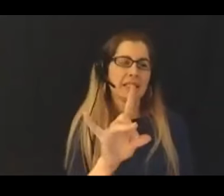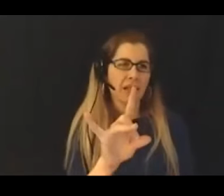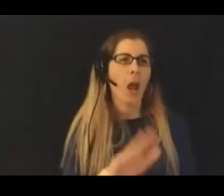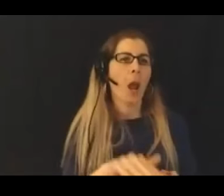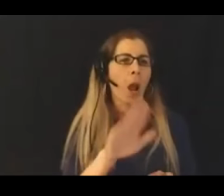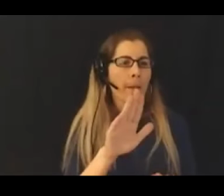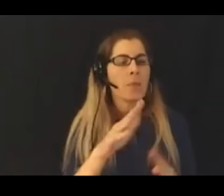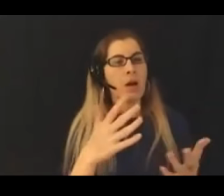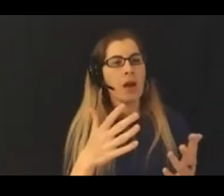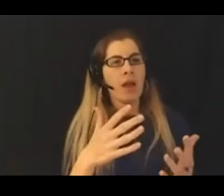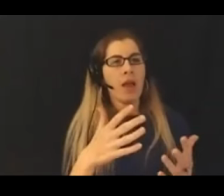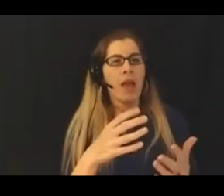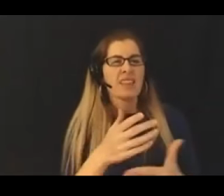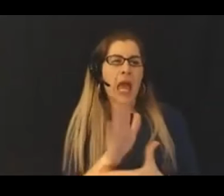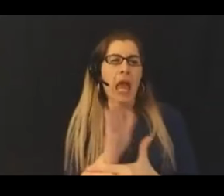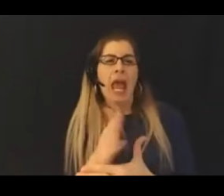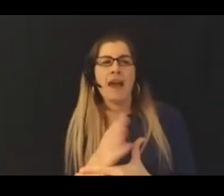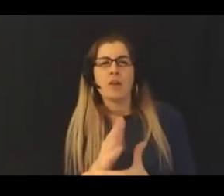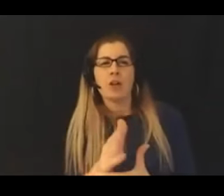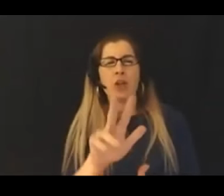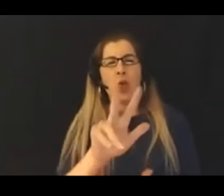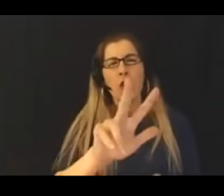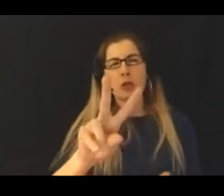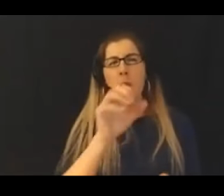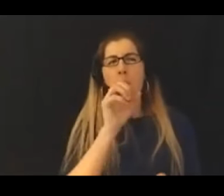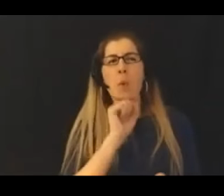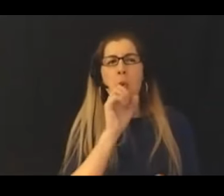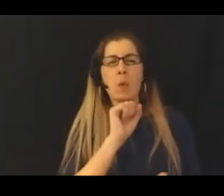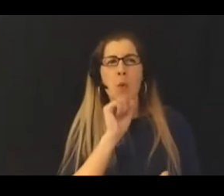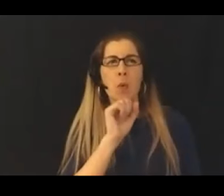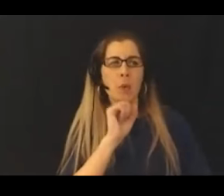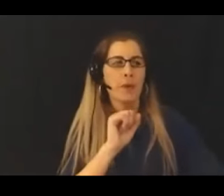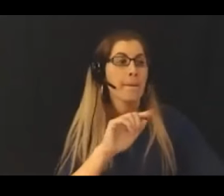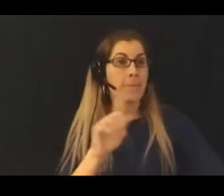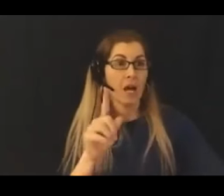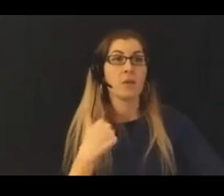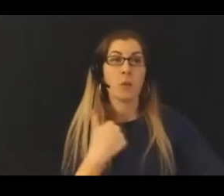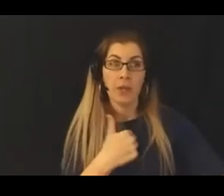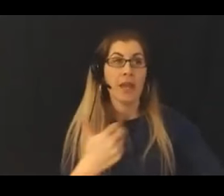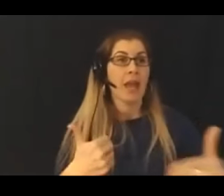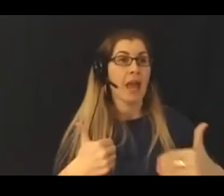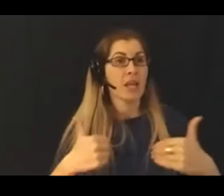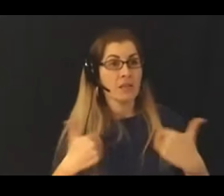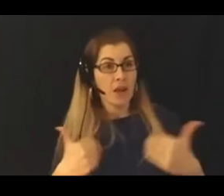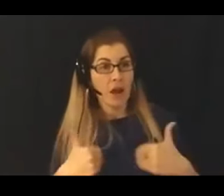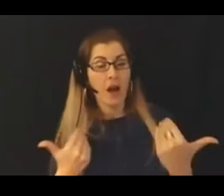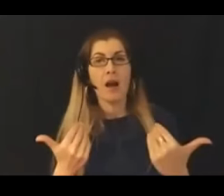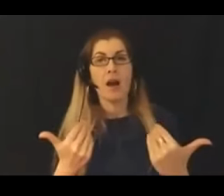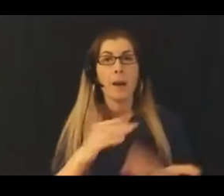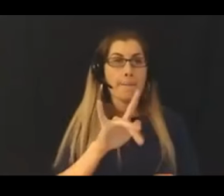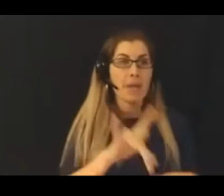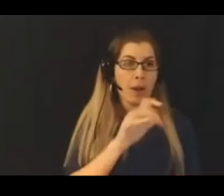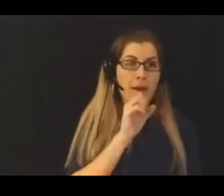with our average being around 32 years of age. But we had young adults, middle-aged, and older